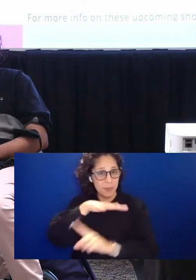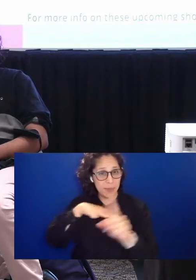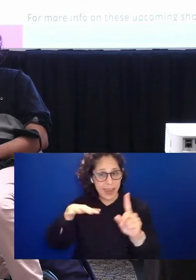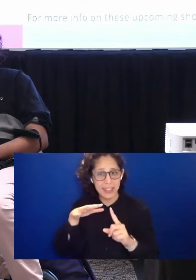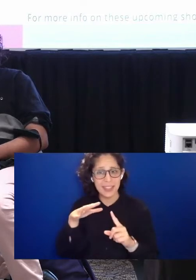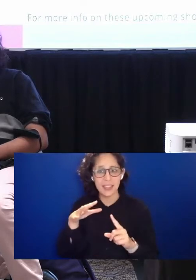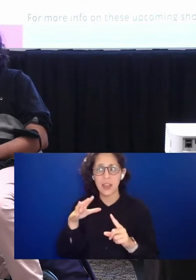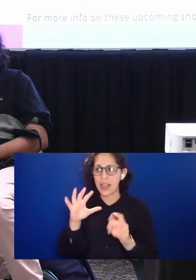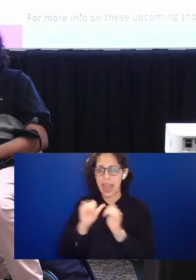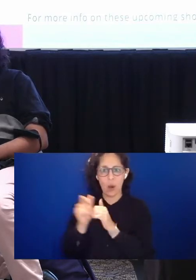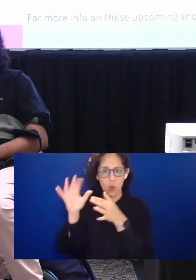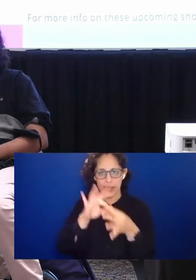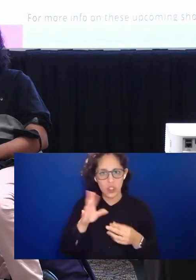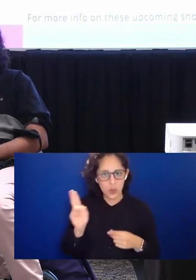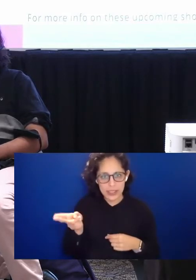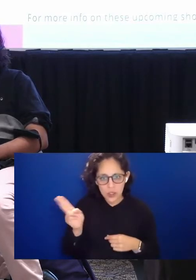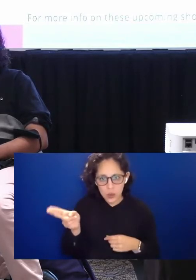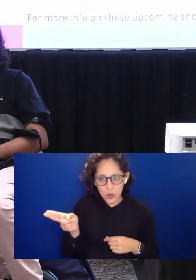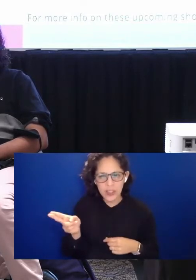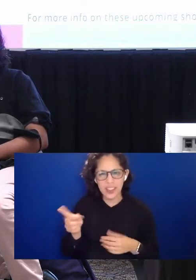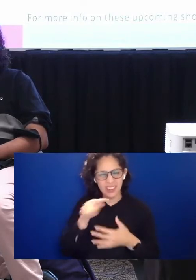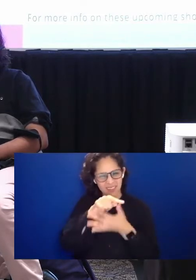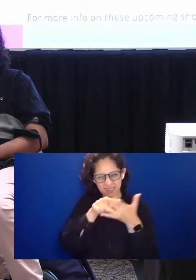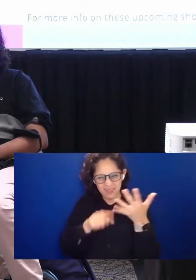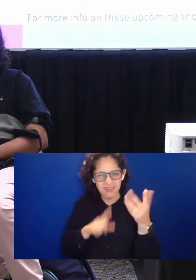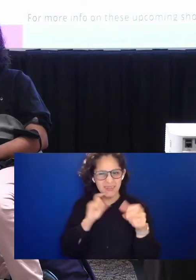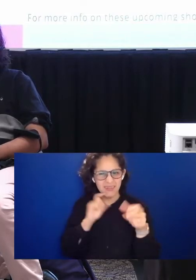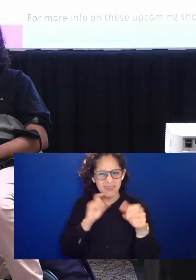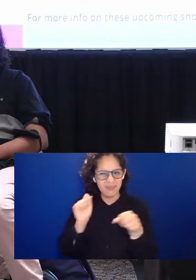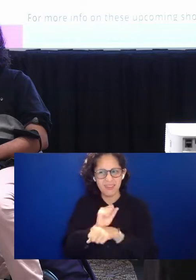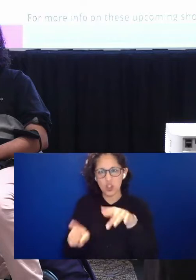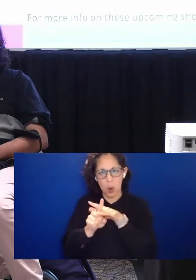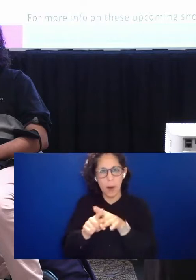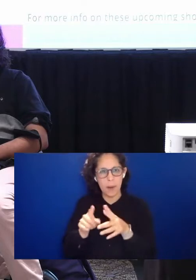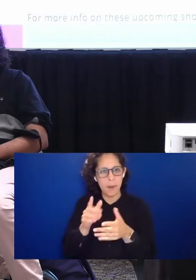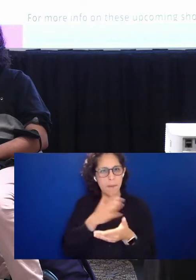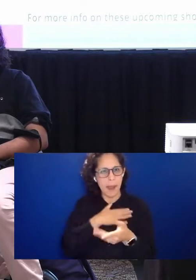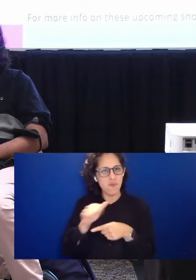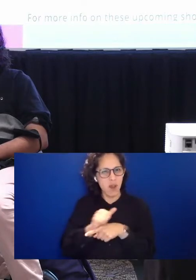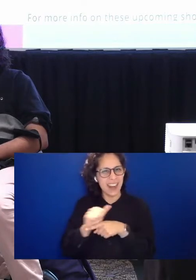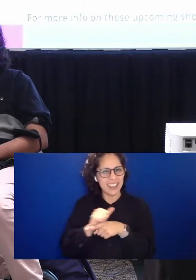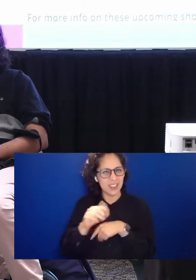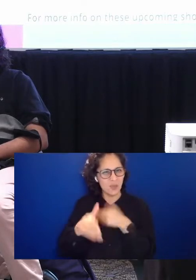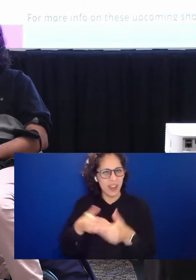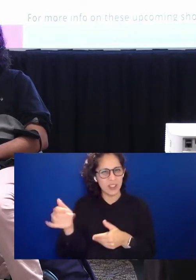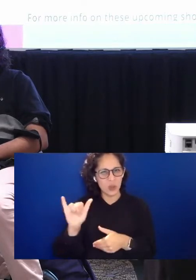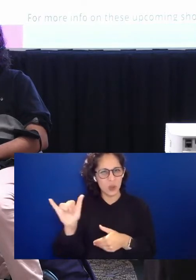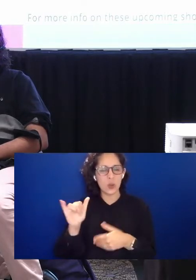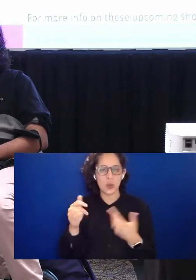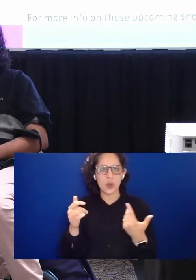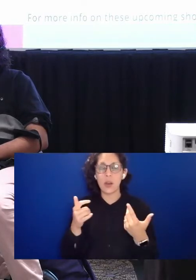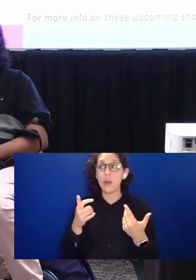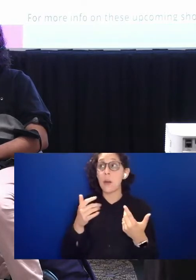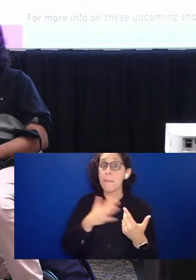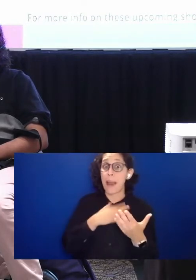history, and those things have become a part of my practice as well. I tend to do really large projects,